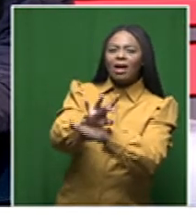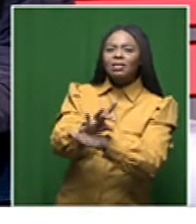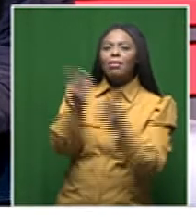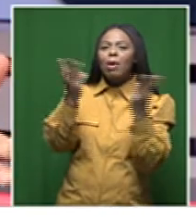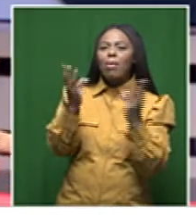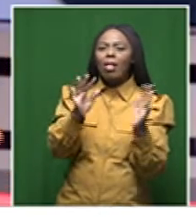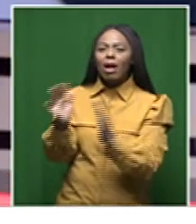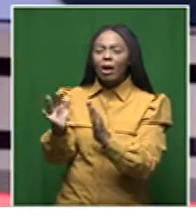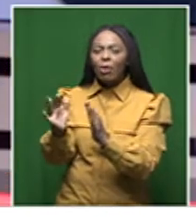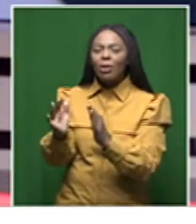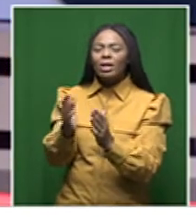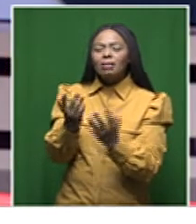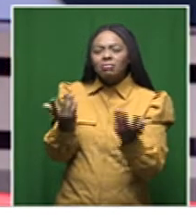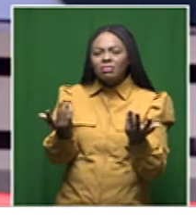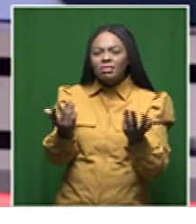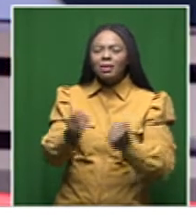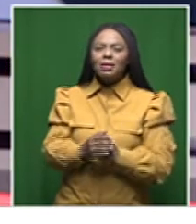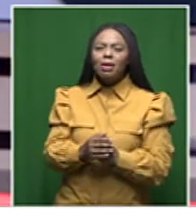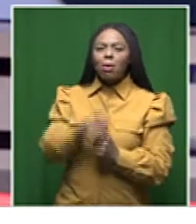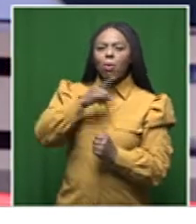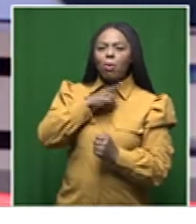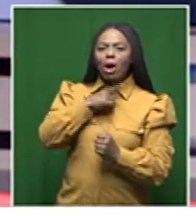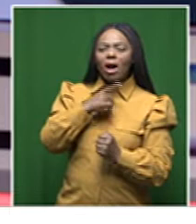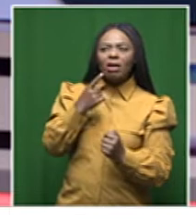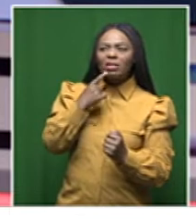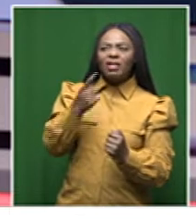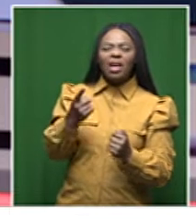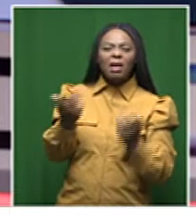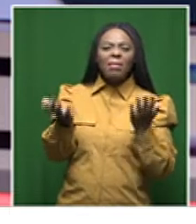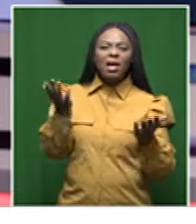and would say things like this? In a they're not saying it in a, you know,